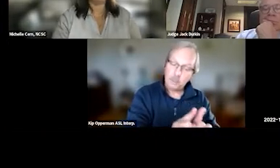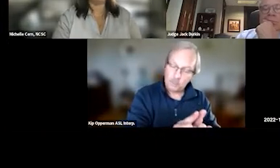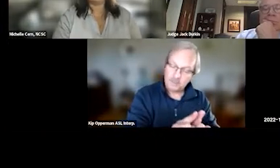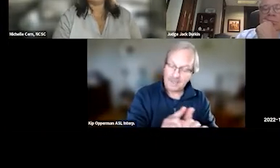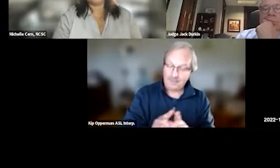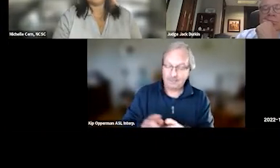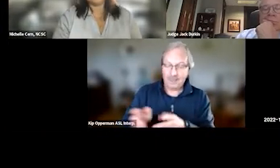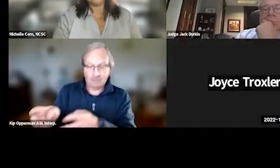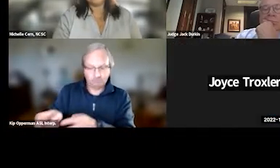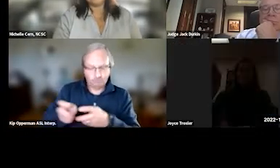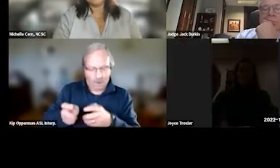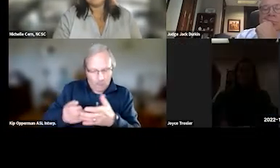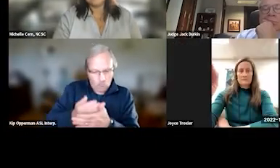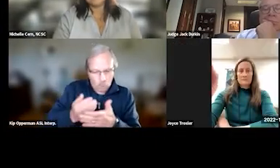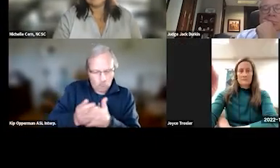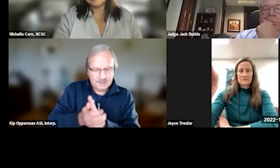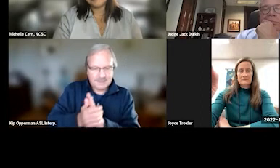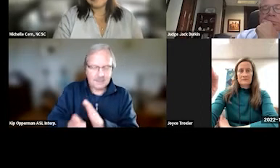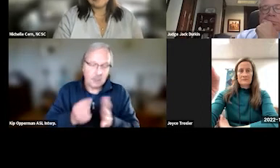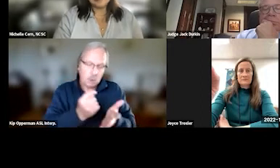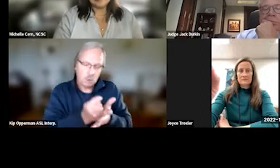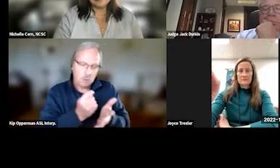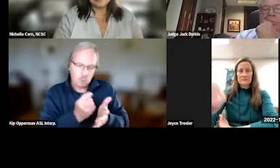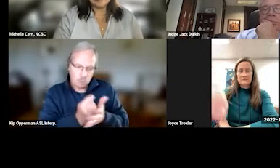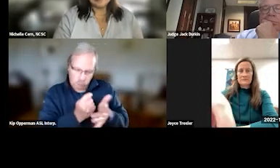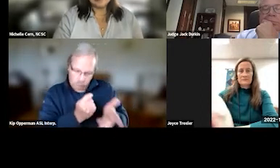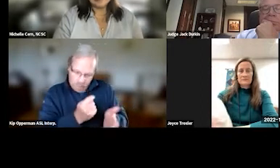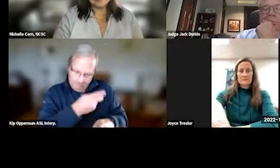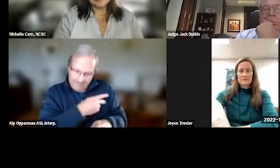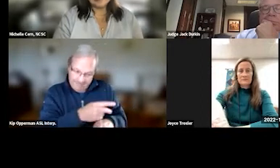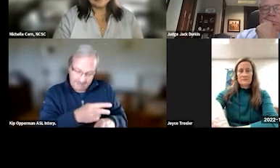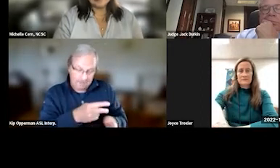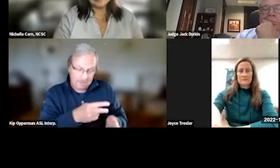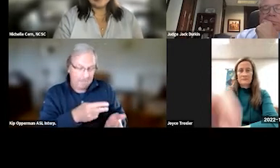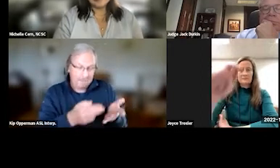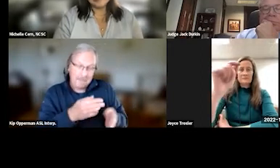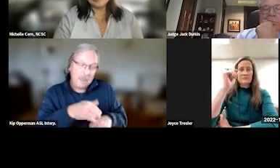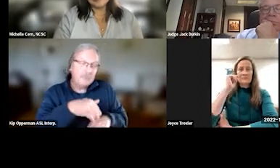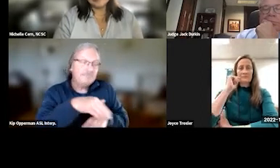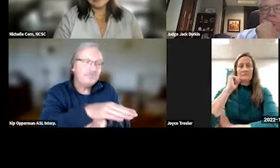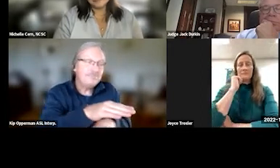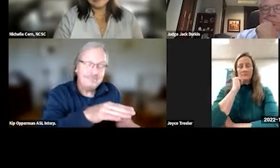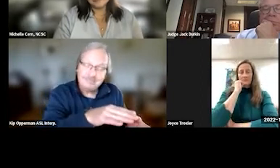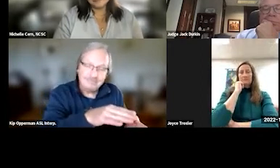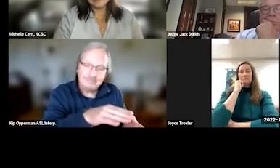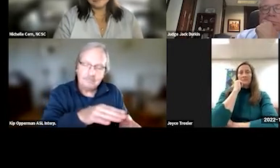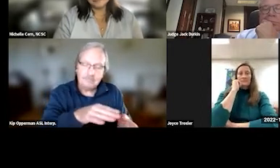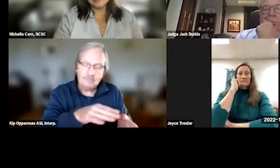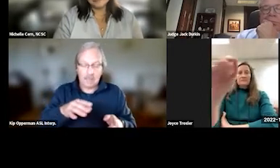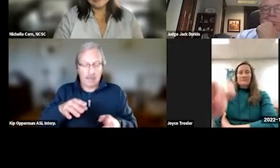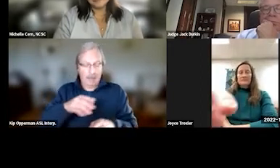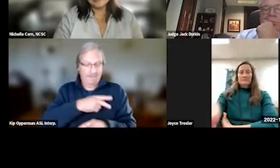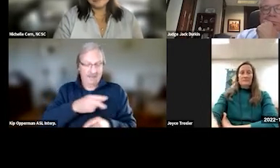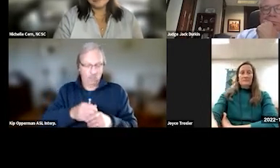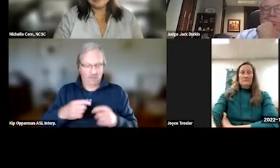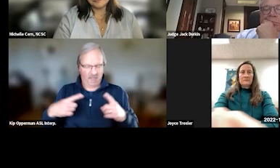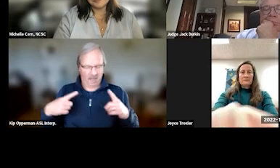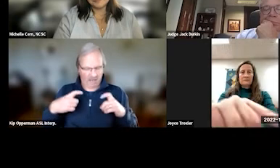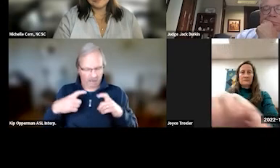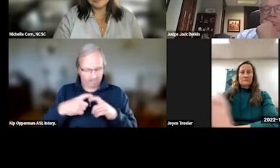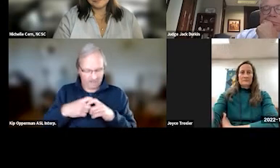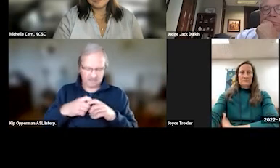that allow them to treat patients they otherwise would have referred out. Patients with complex chronic conditions get high quality